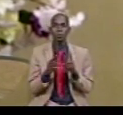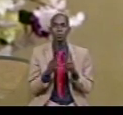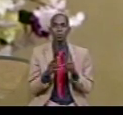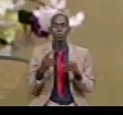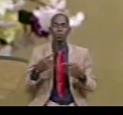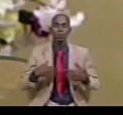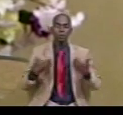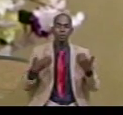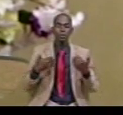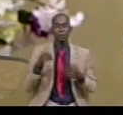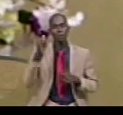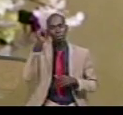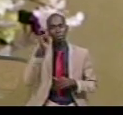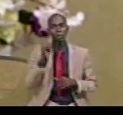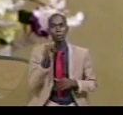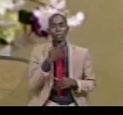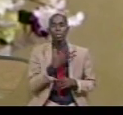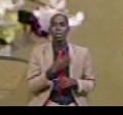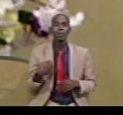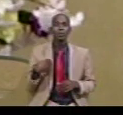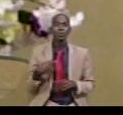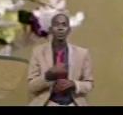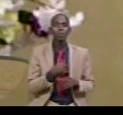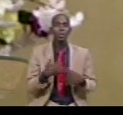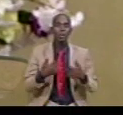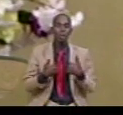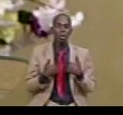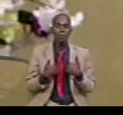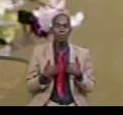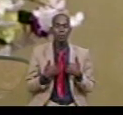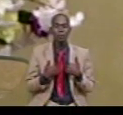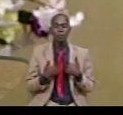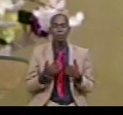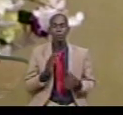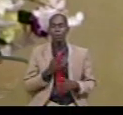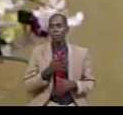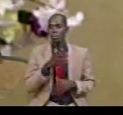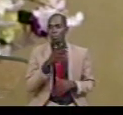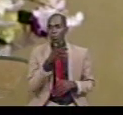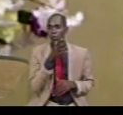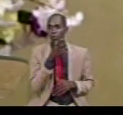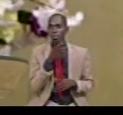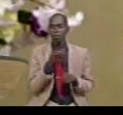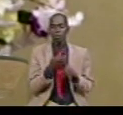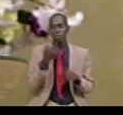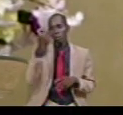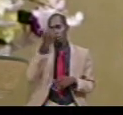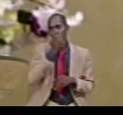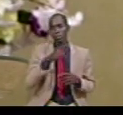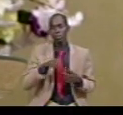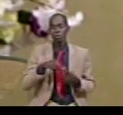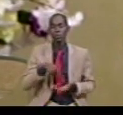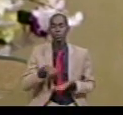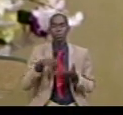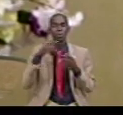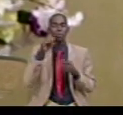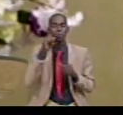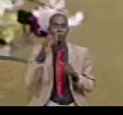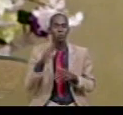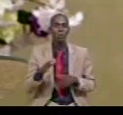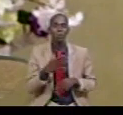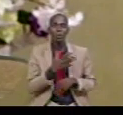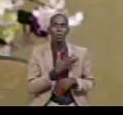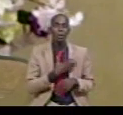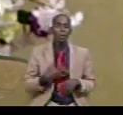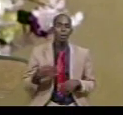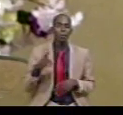young adults. And then we have one of our mothers from Africa to represent the women, and one of